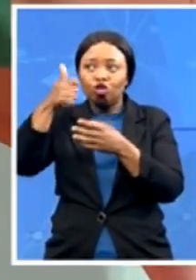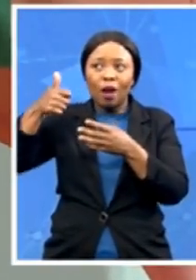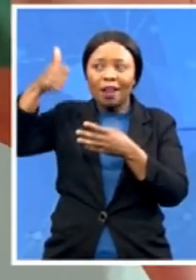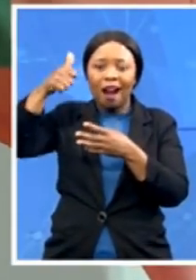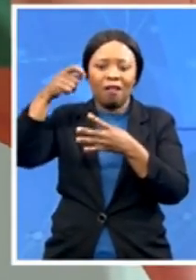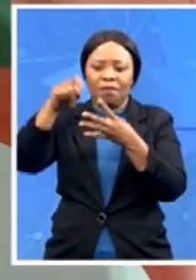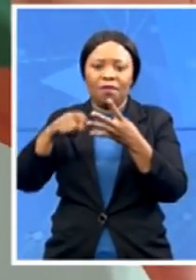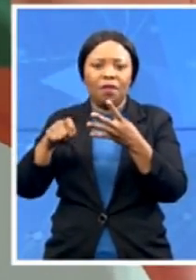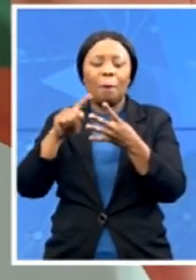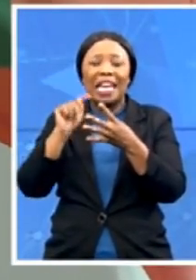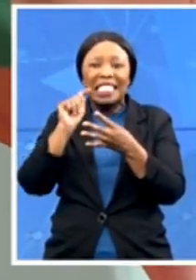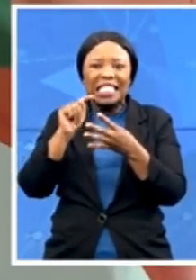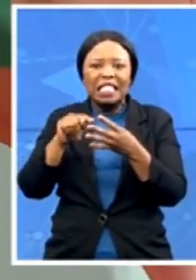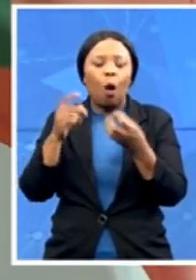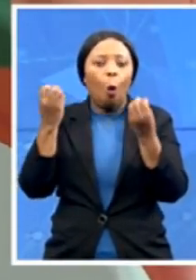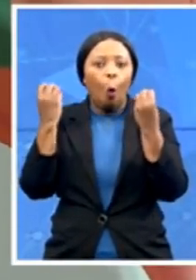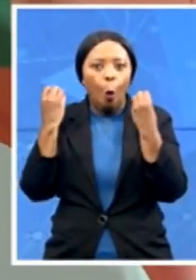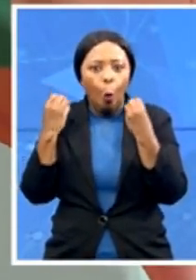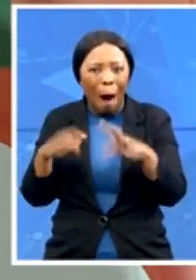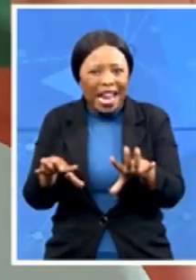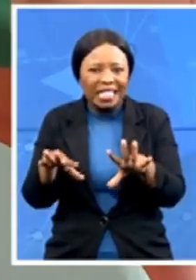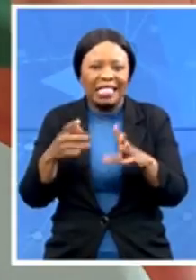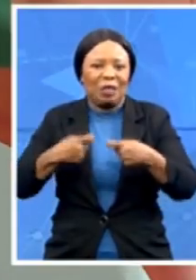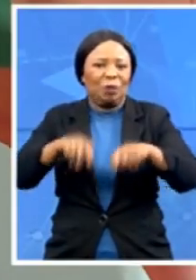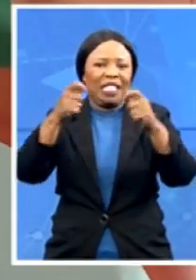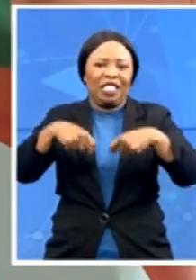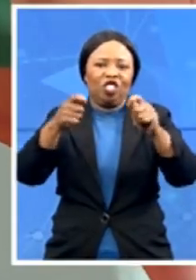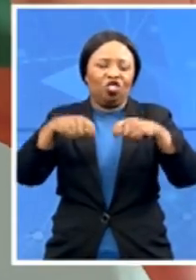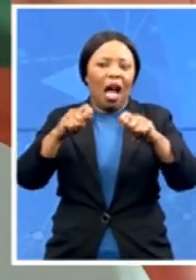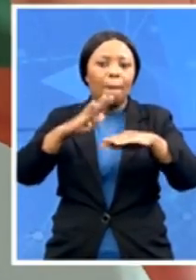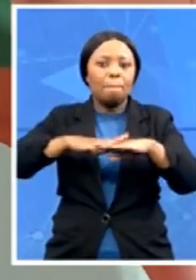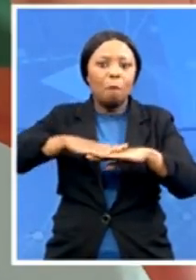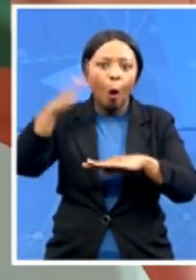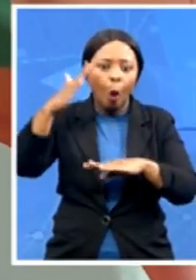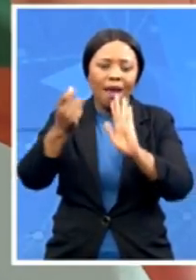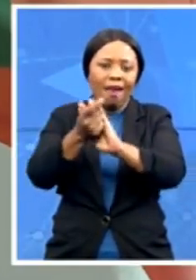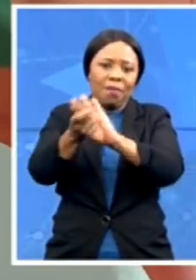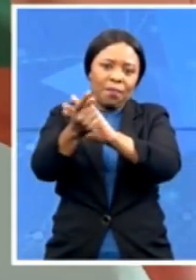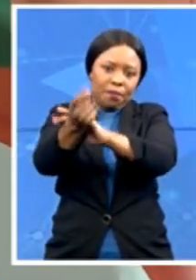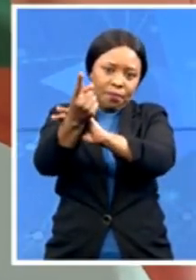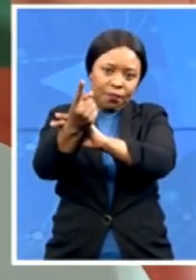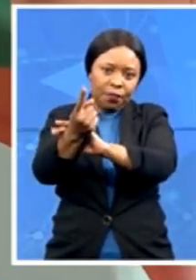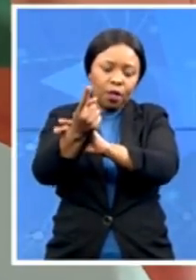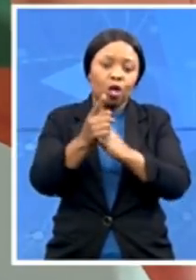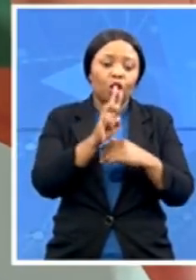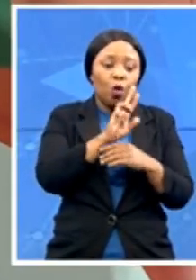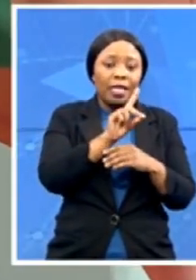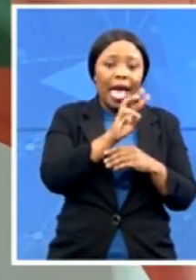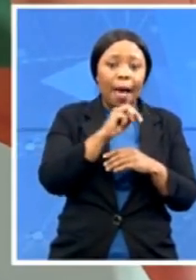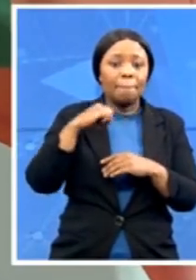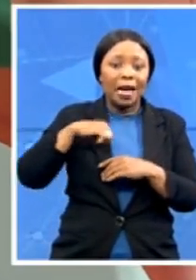expenditure keep growing. UDM municipalities will tighten the